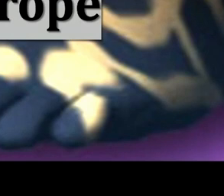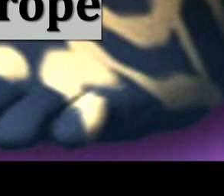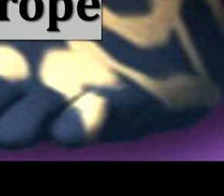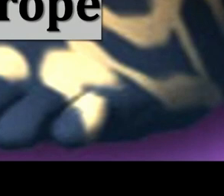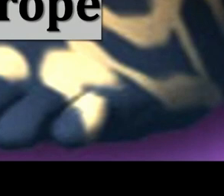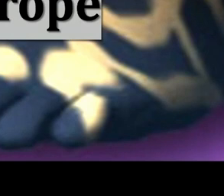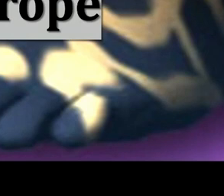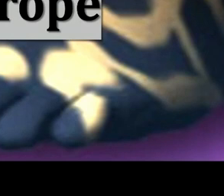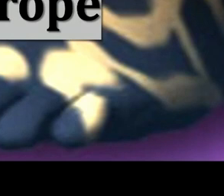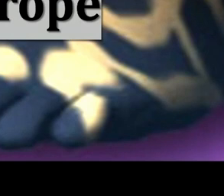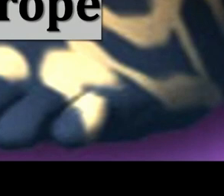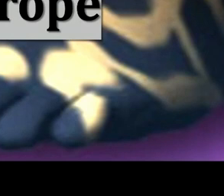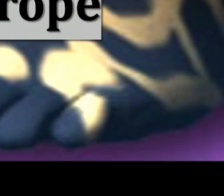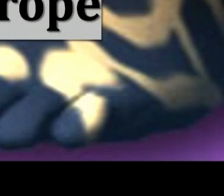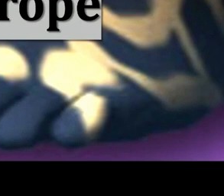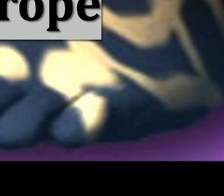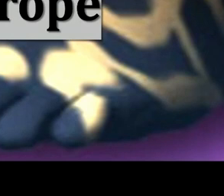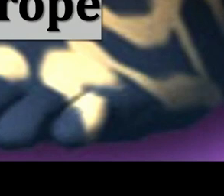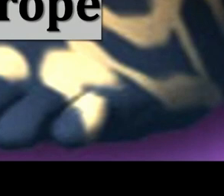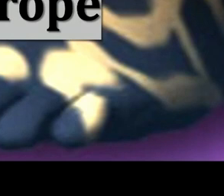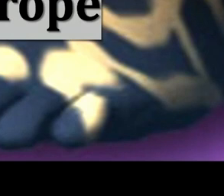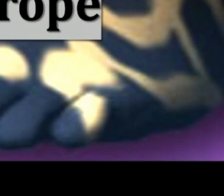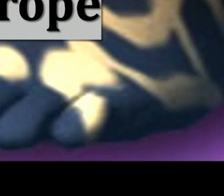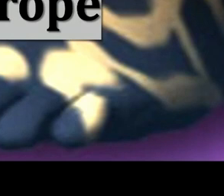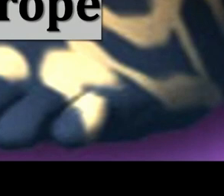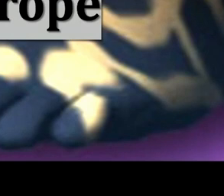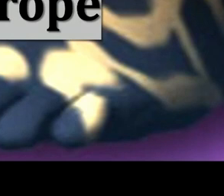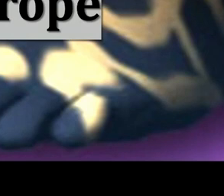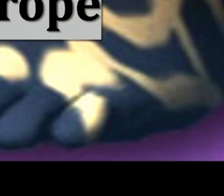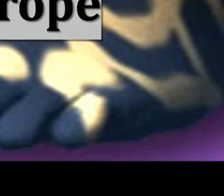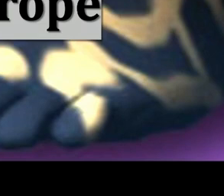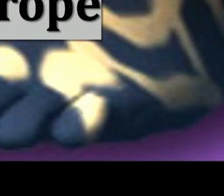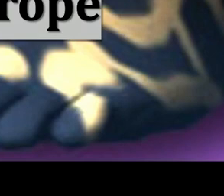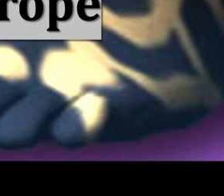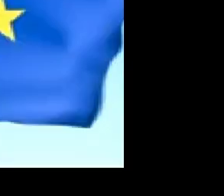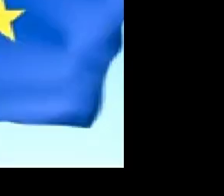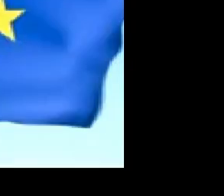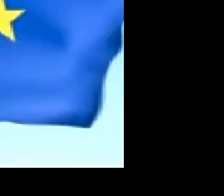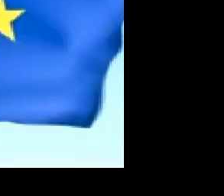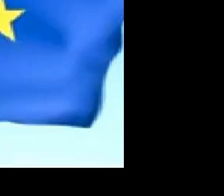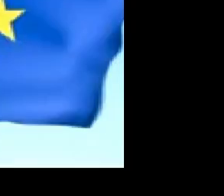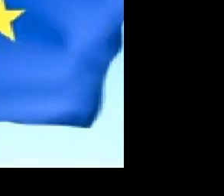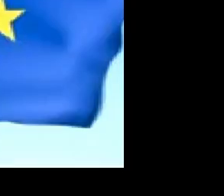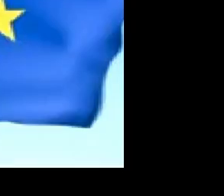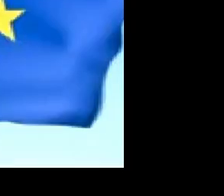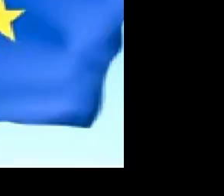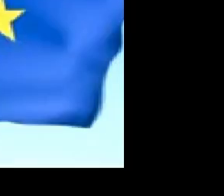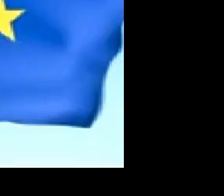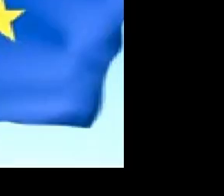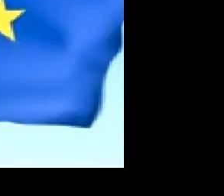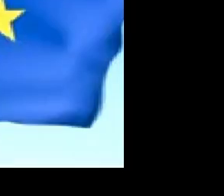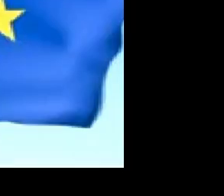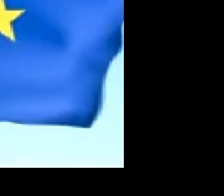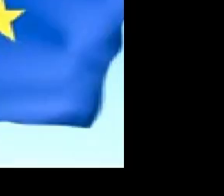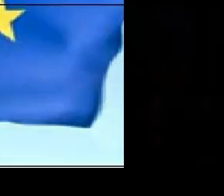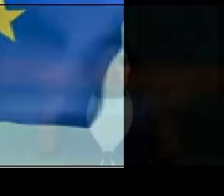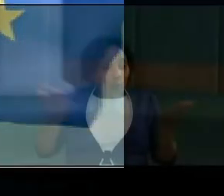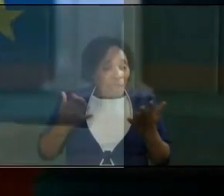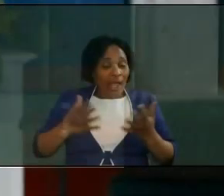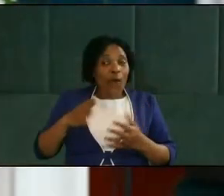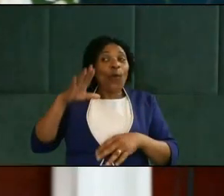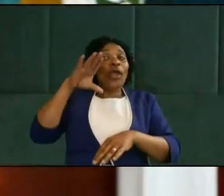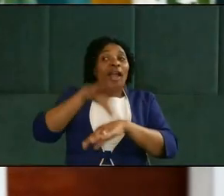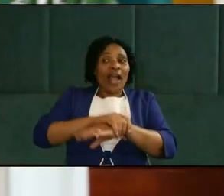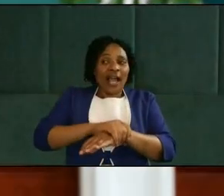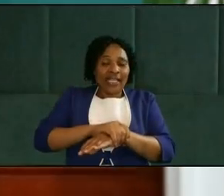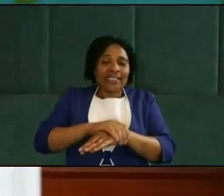the nations of Europe. Is the church with me? Yes. Hang on. That's where we get they now